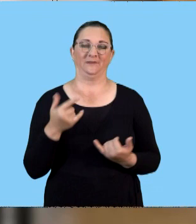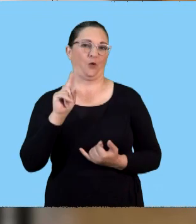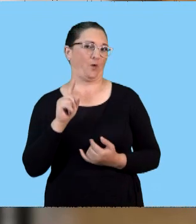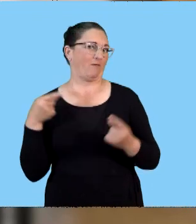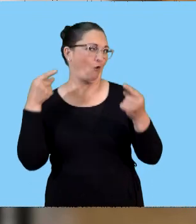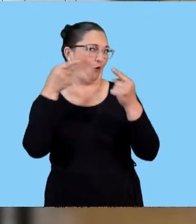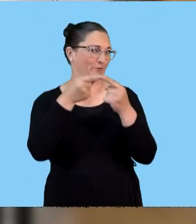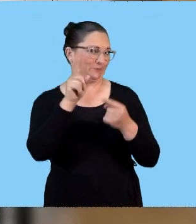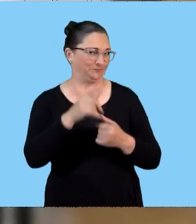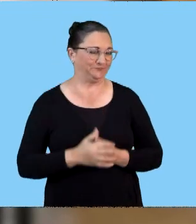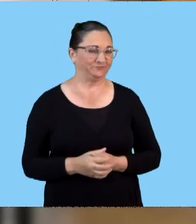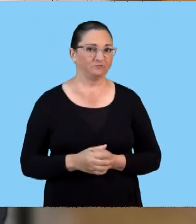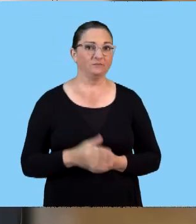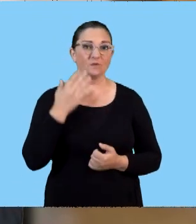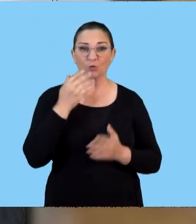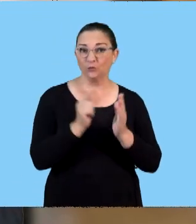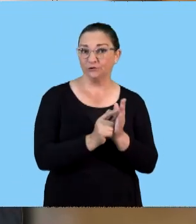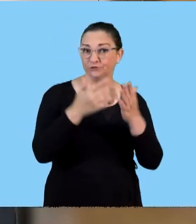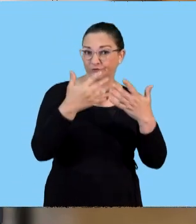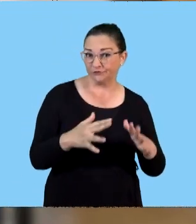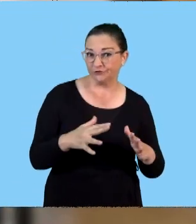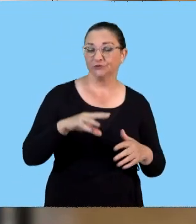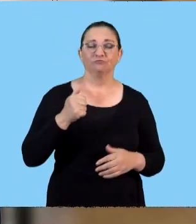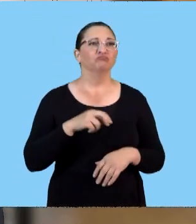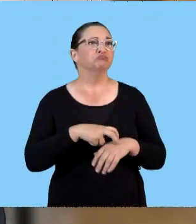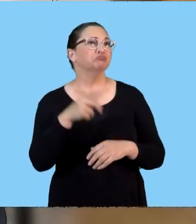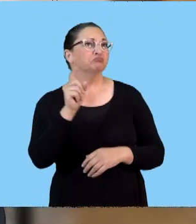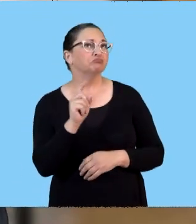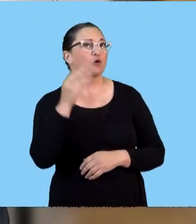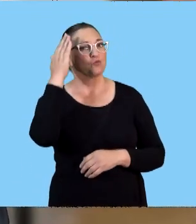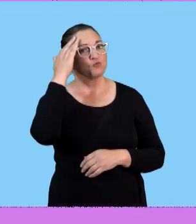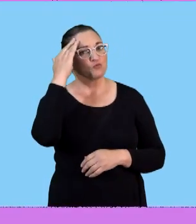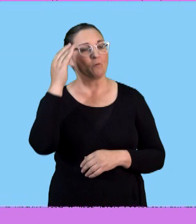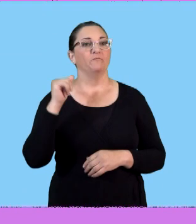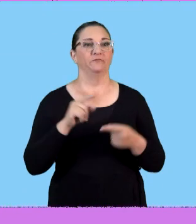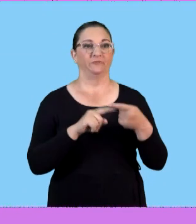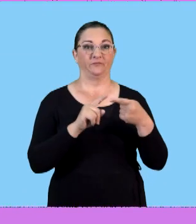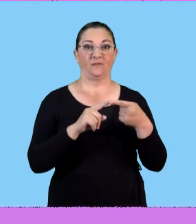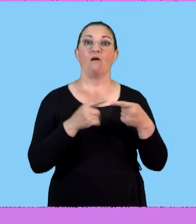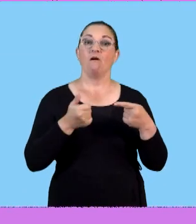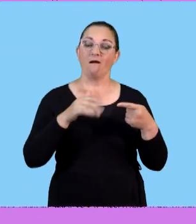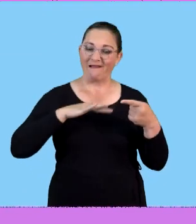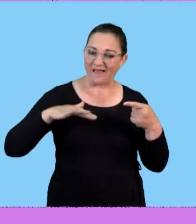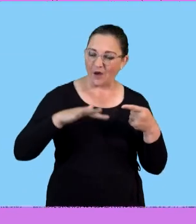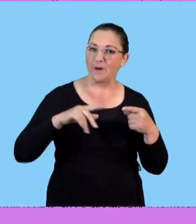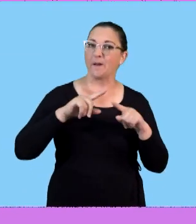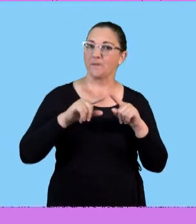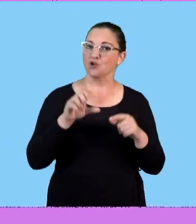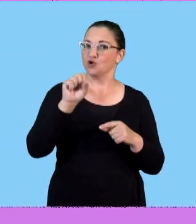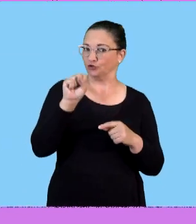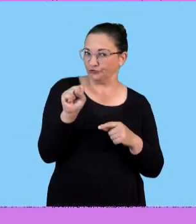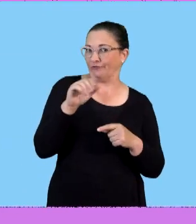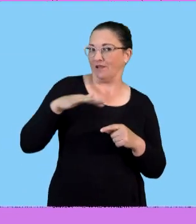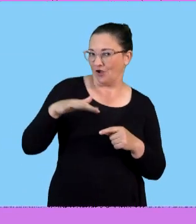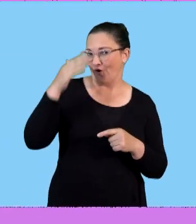lesson objectives? So by the end of this lesson, you should be able to, first of all, define area as well as